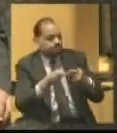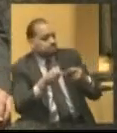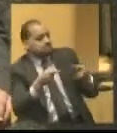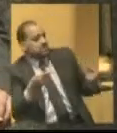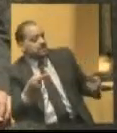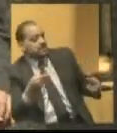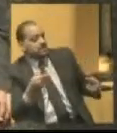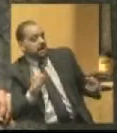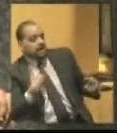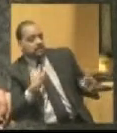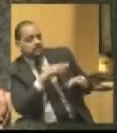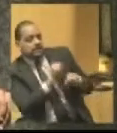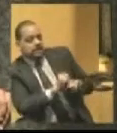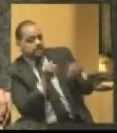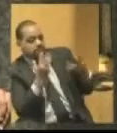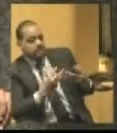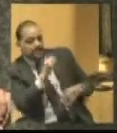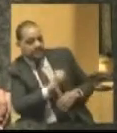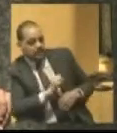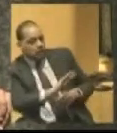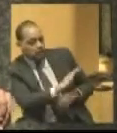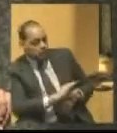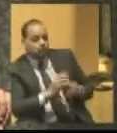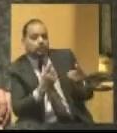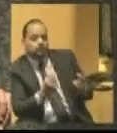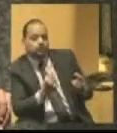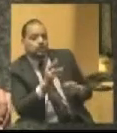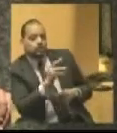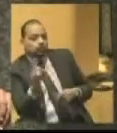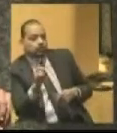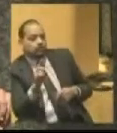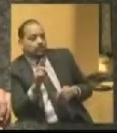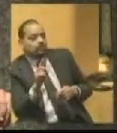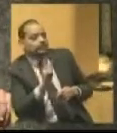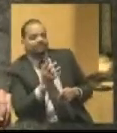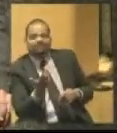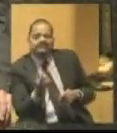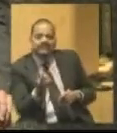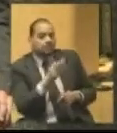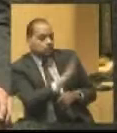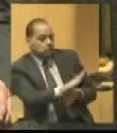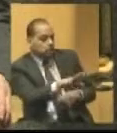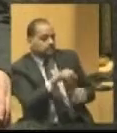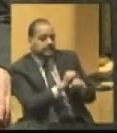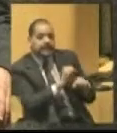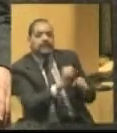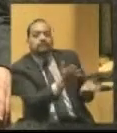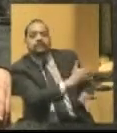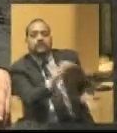can. The War Department's Adjutant General Lorenzo Thomas likewise explained the new policy in the spring